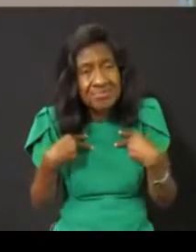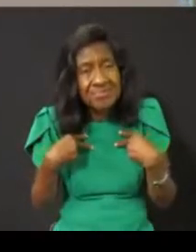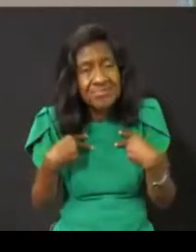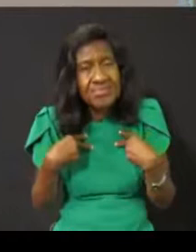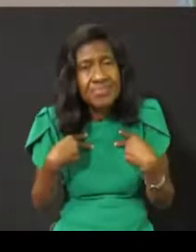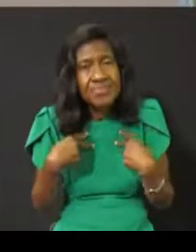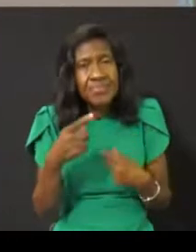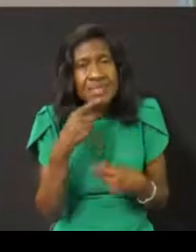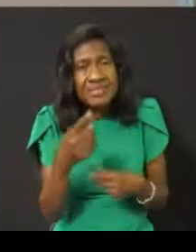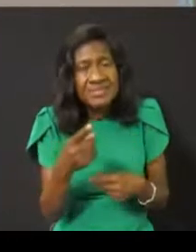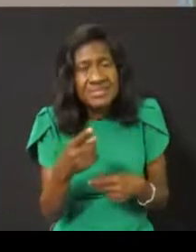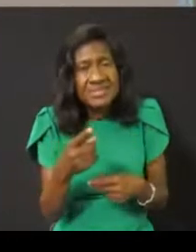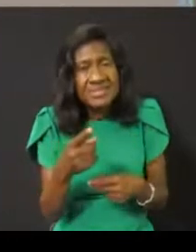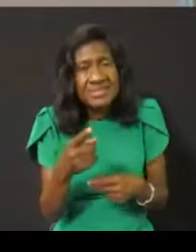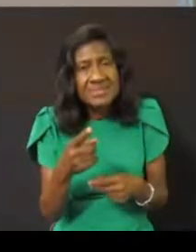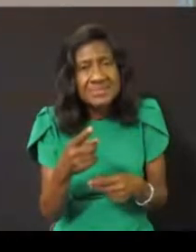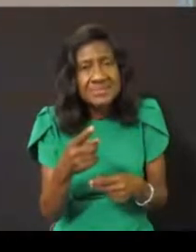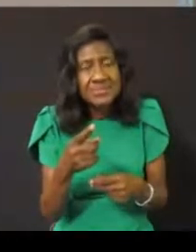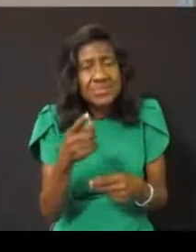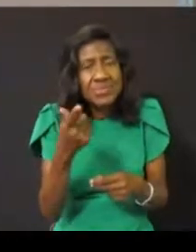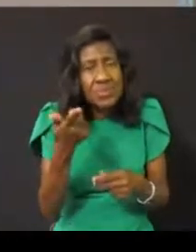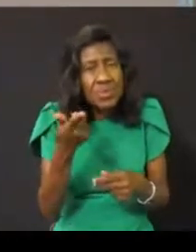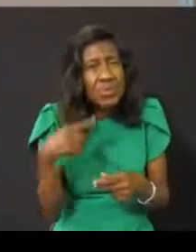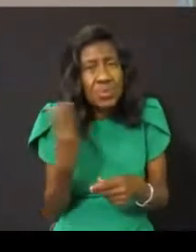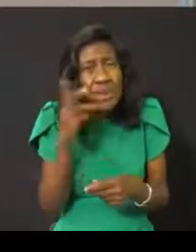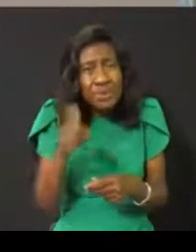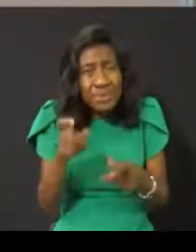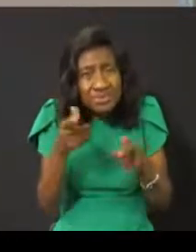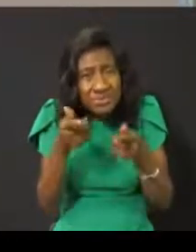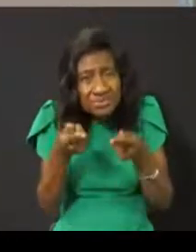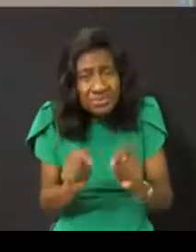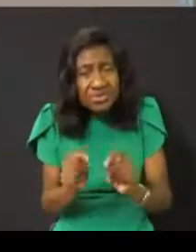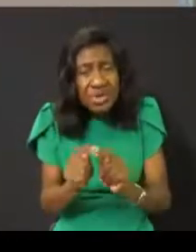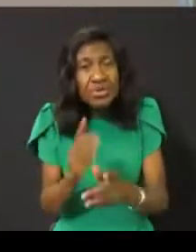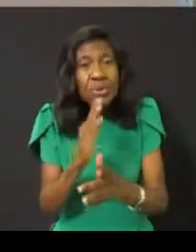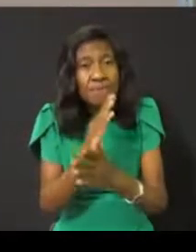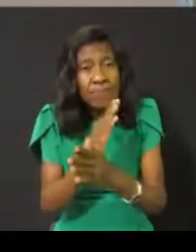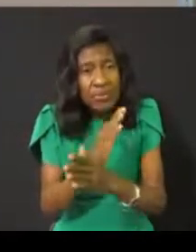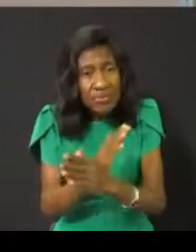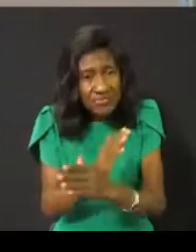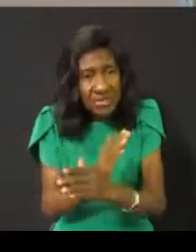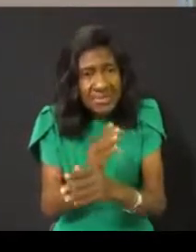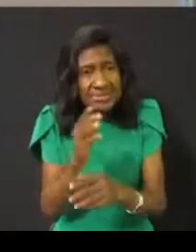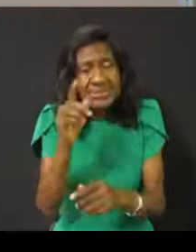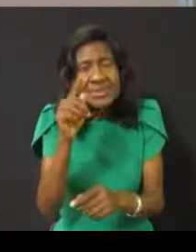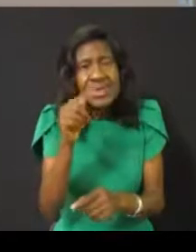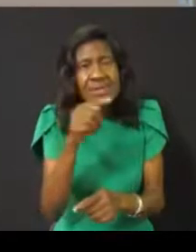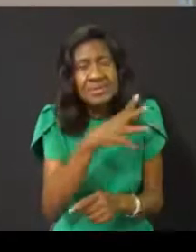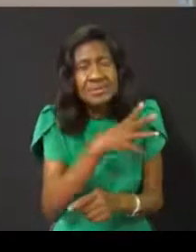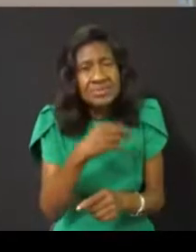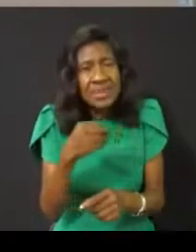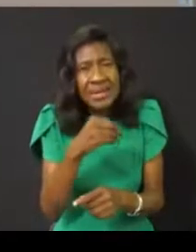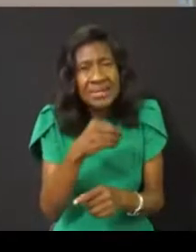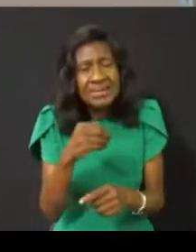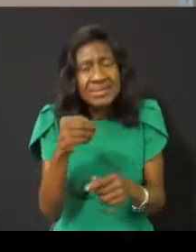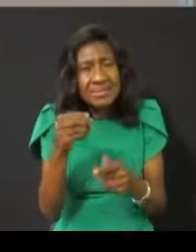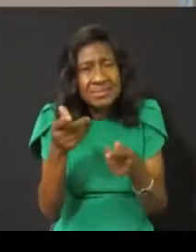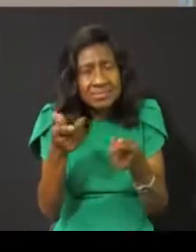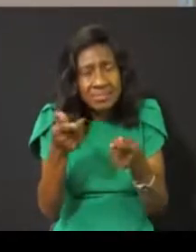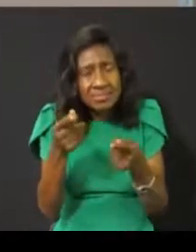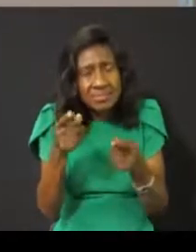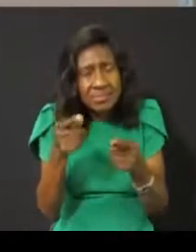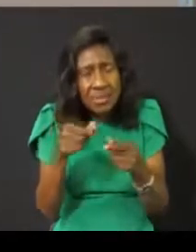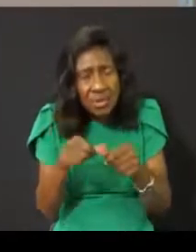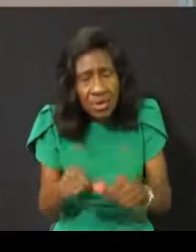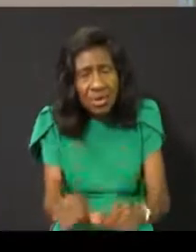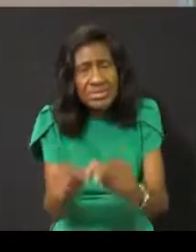of prevention is worth a pound of cure. As such, I would urge you to continue to follow the